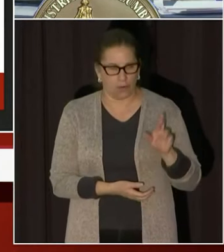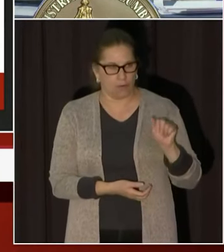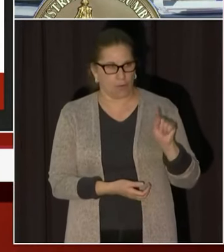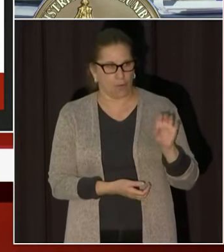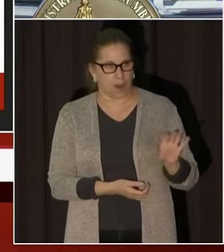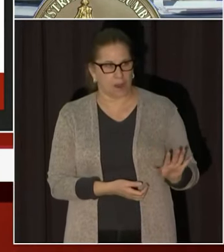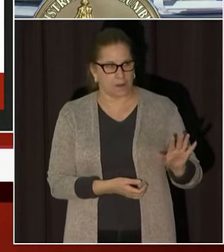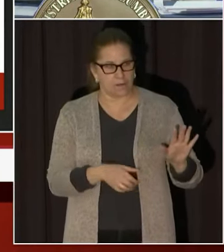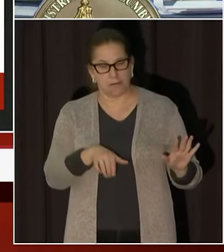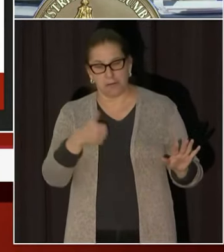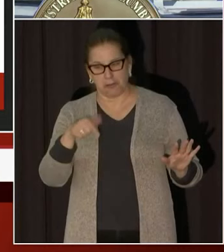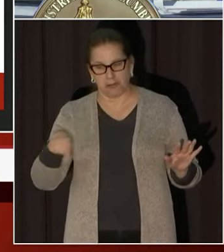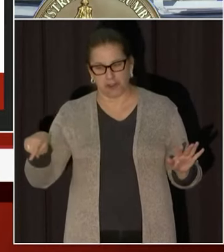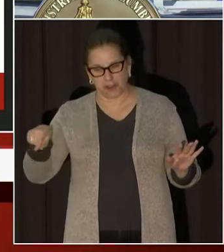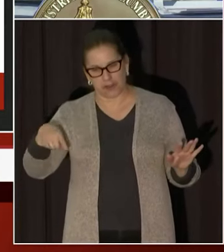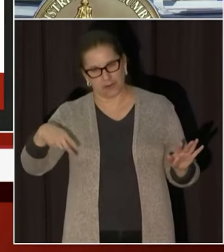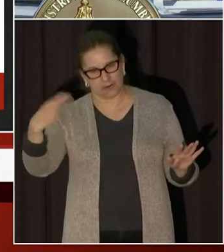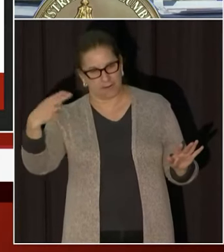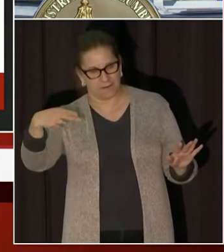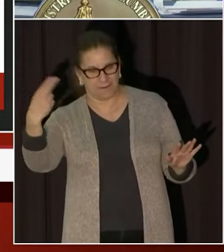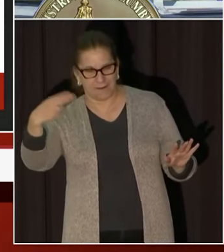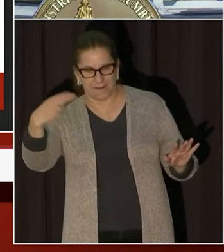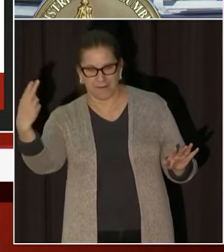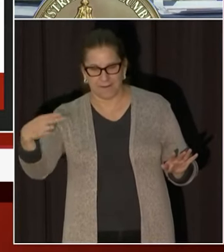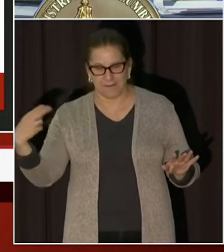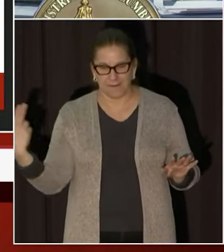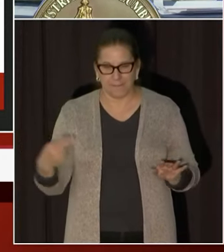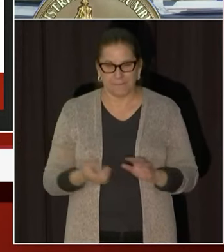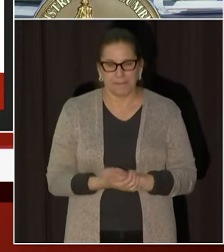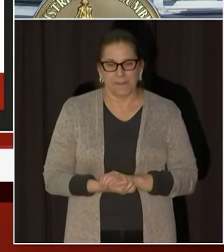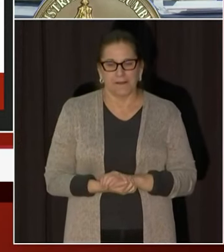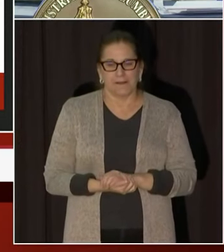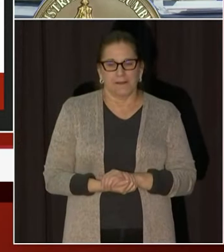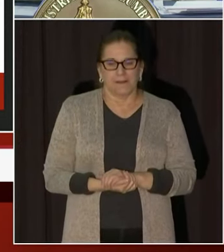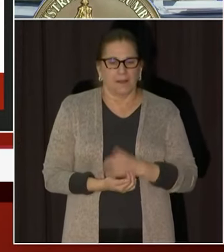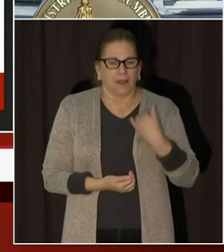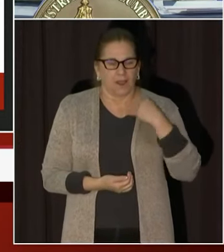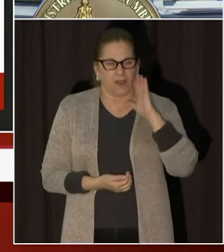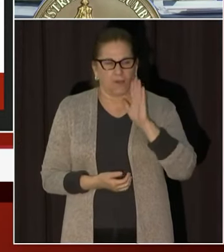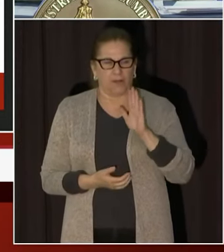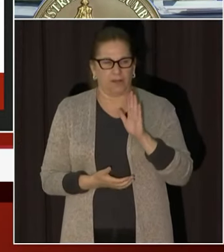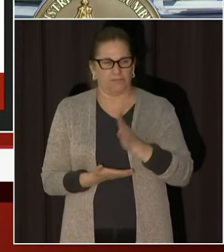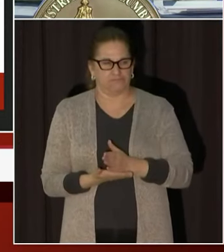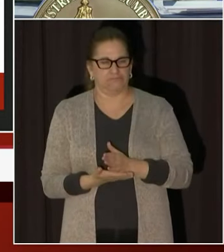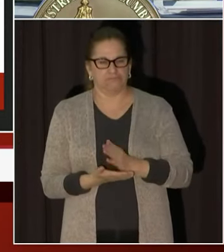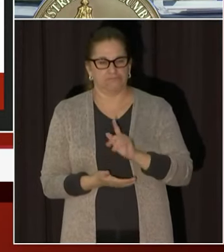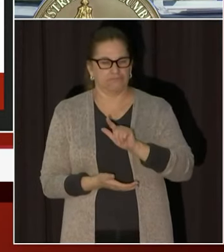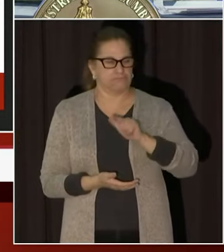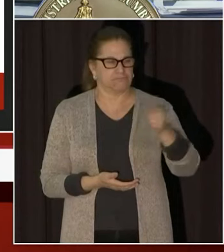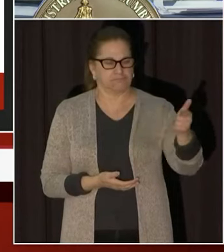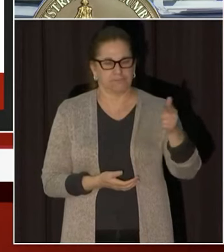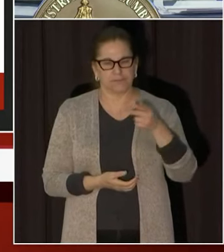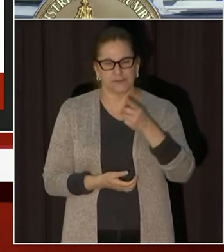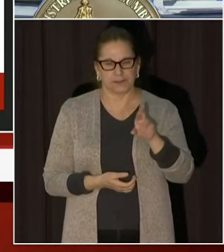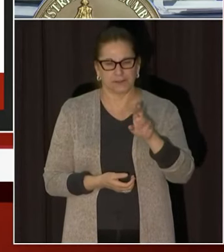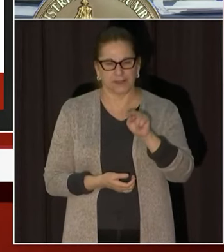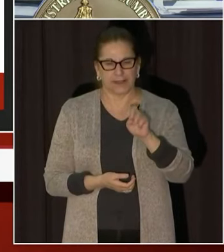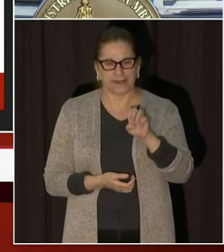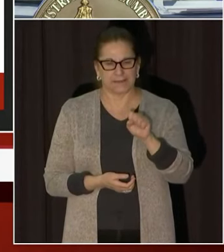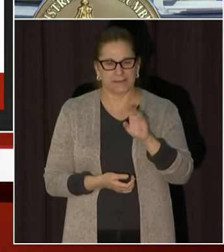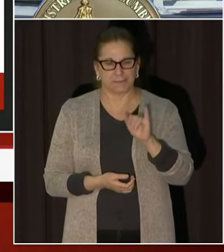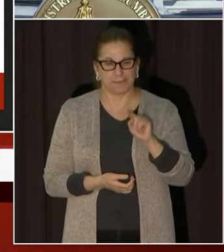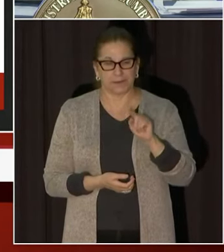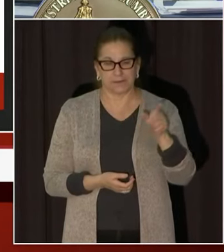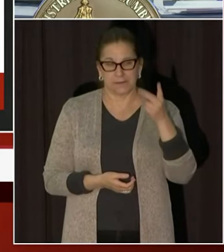We are seeing, and I'll turn to Dr. Nesbitt in a second. This slide just shows where we